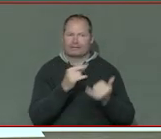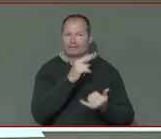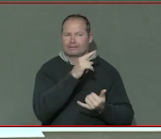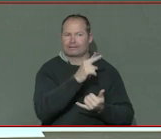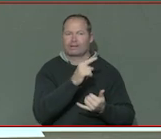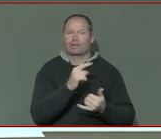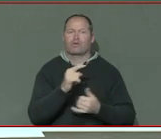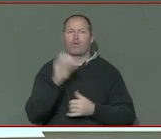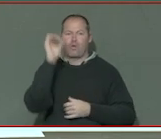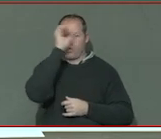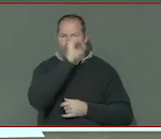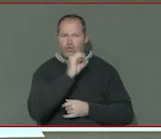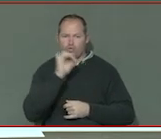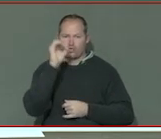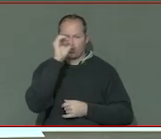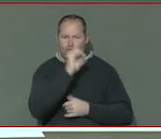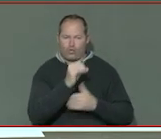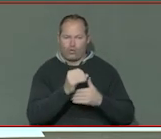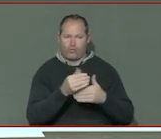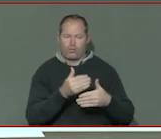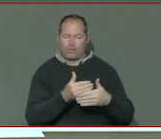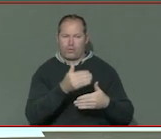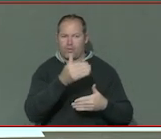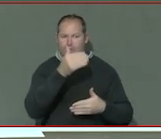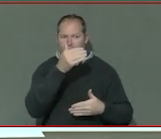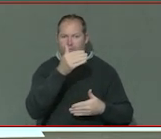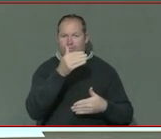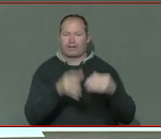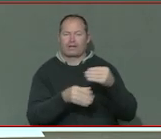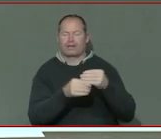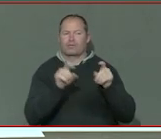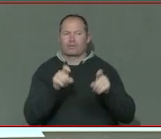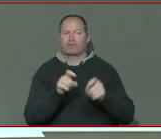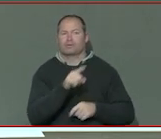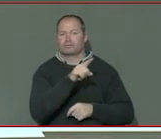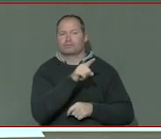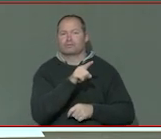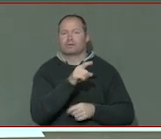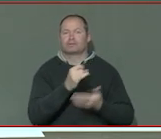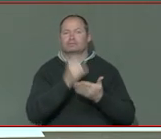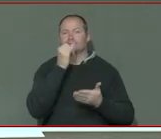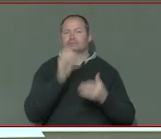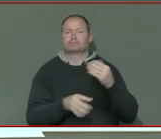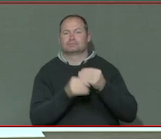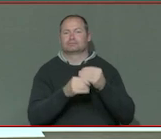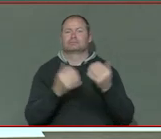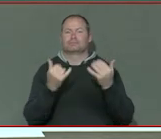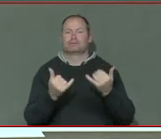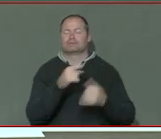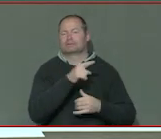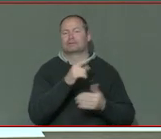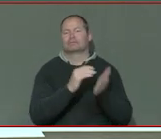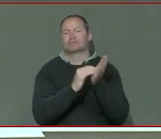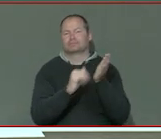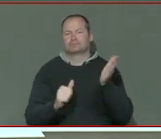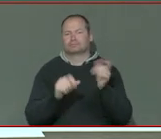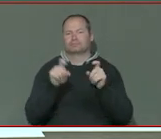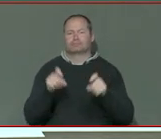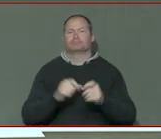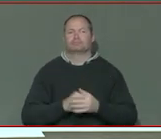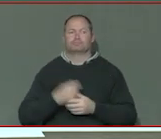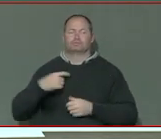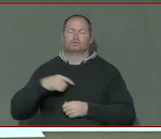October statement. So they added interest, which they were not supposed to do, so they have to subtract it. Are we going to do it